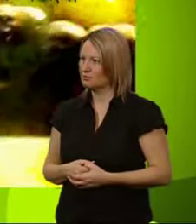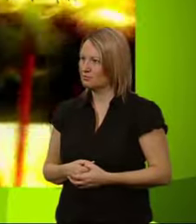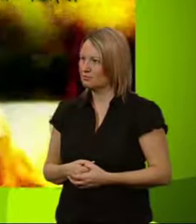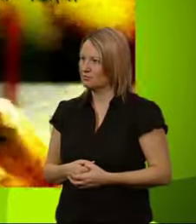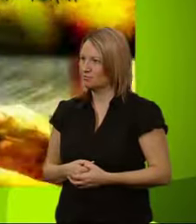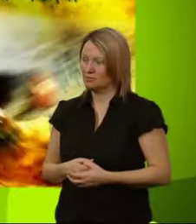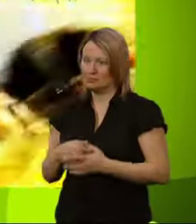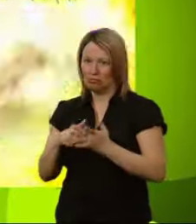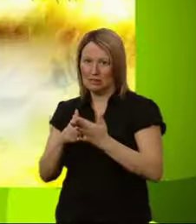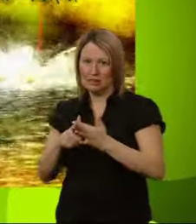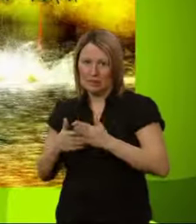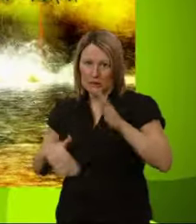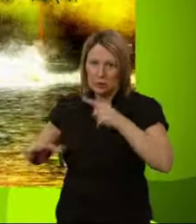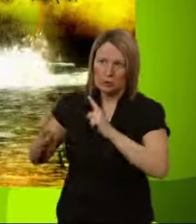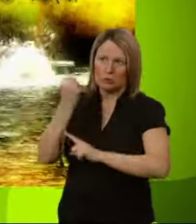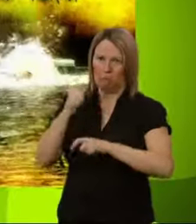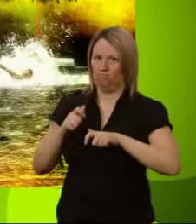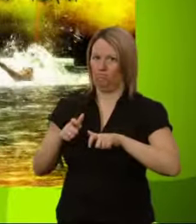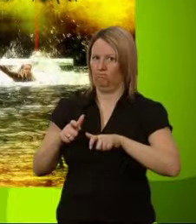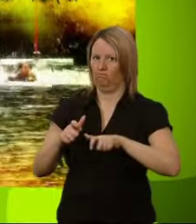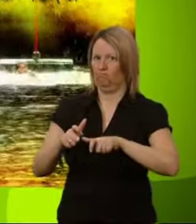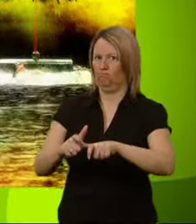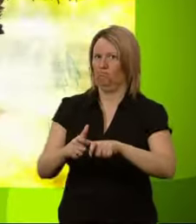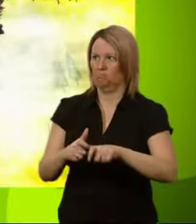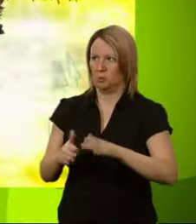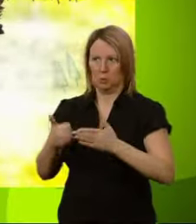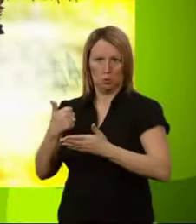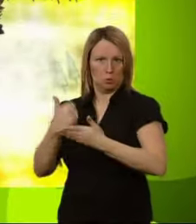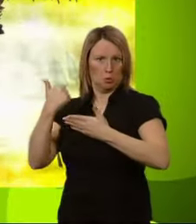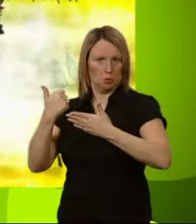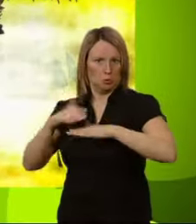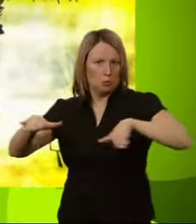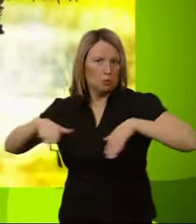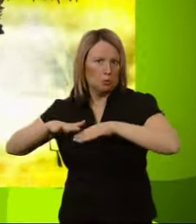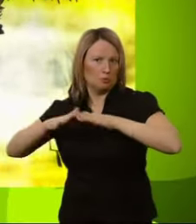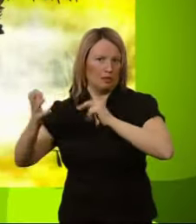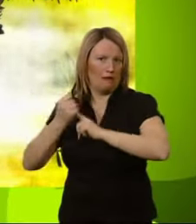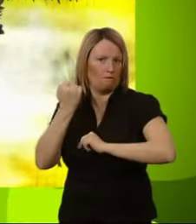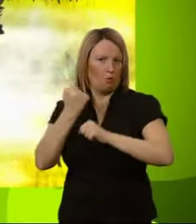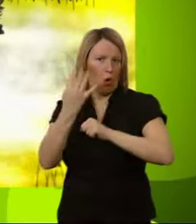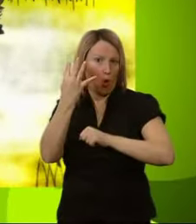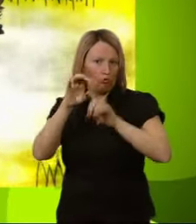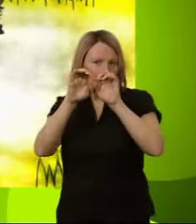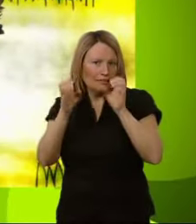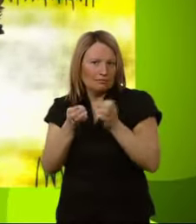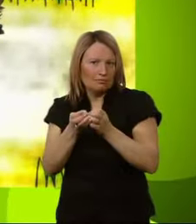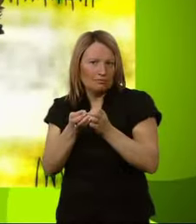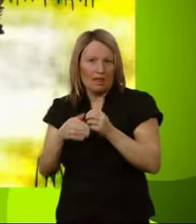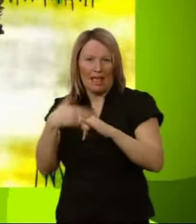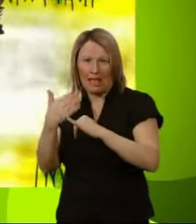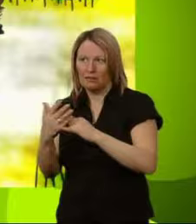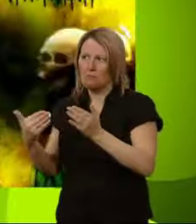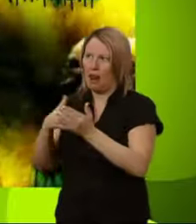Trinic's success this day continues. An impressive performance on the loch earned her 4 gold rings, and she gains back a